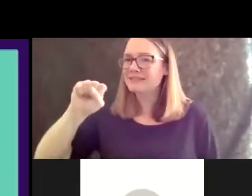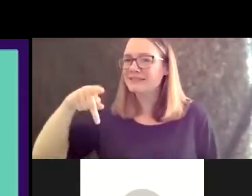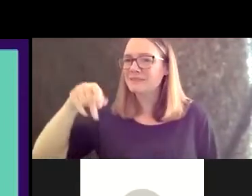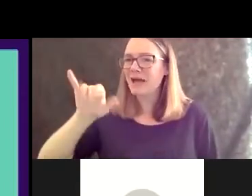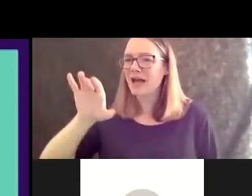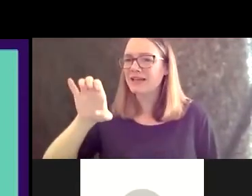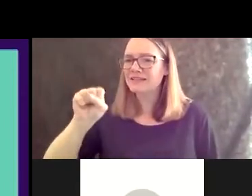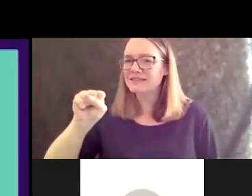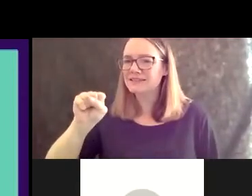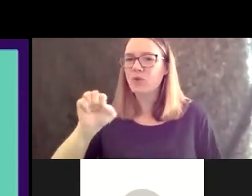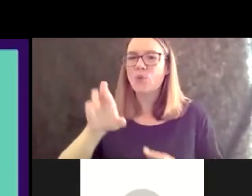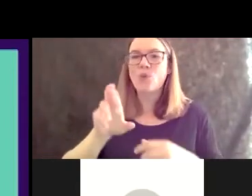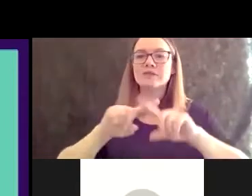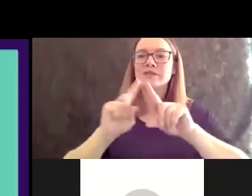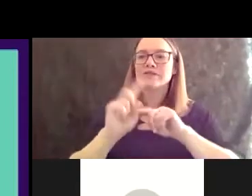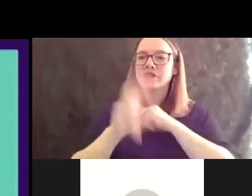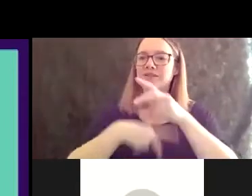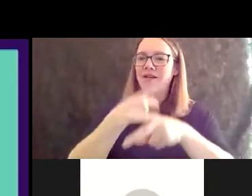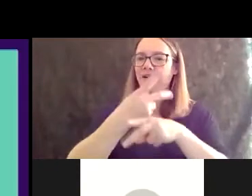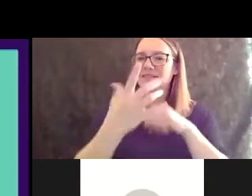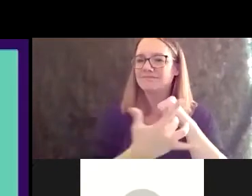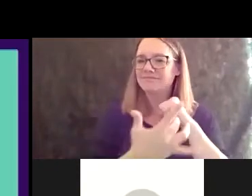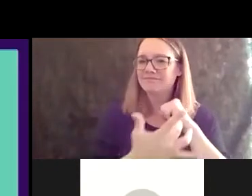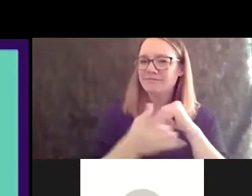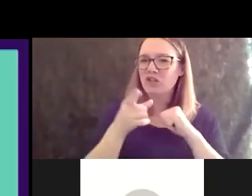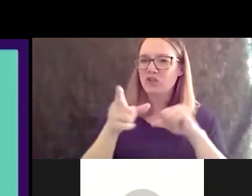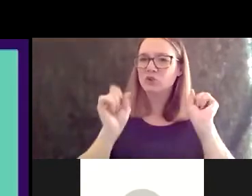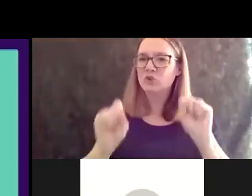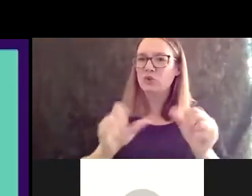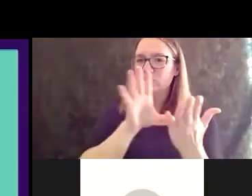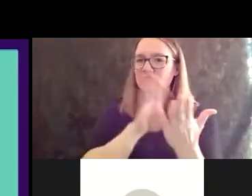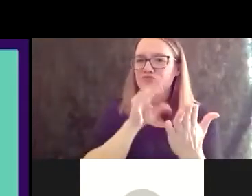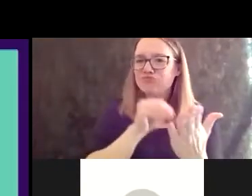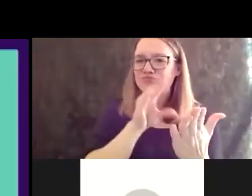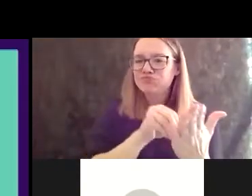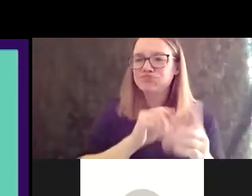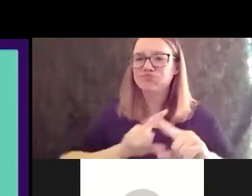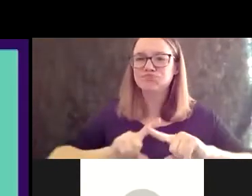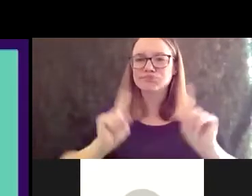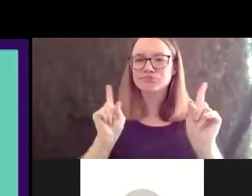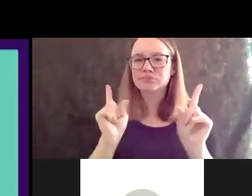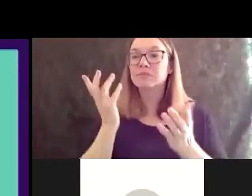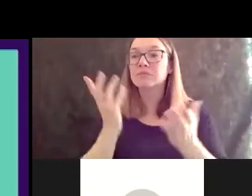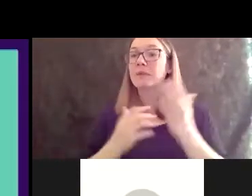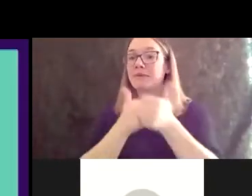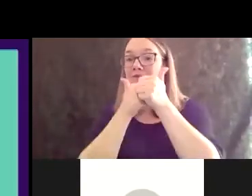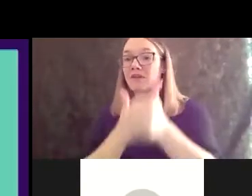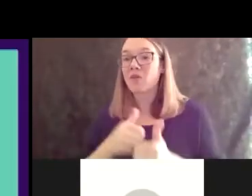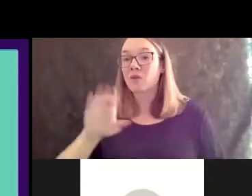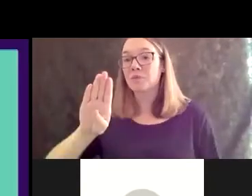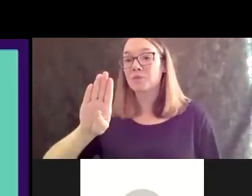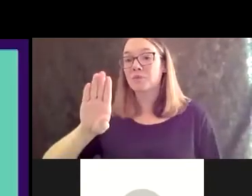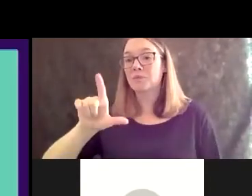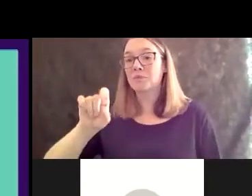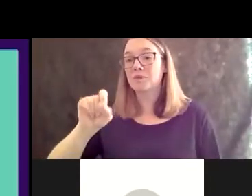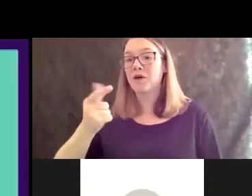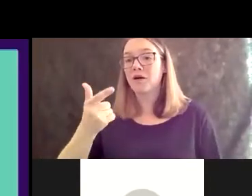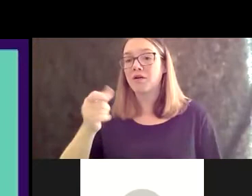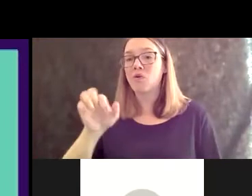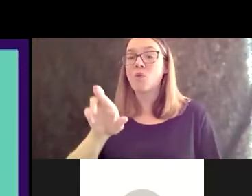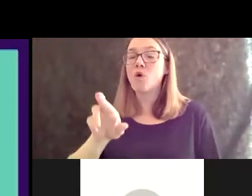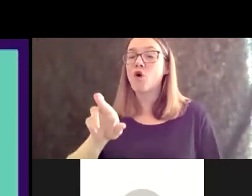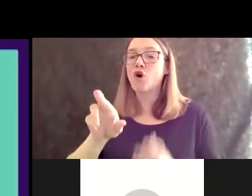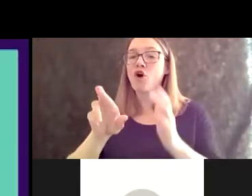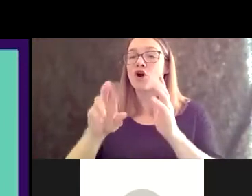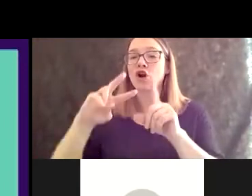new cooking techniques that you could dive into? Is there some bloggers or some YouTube videos that